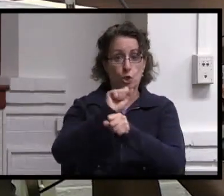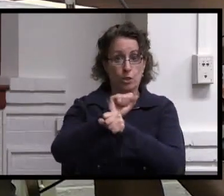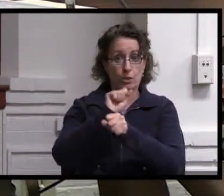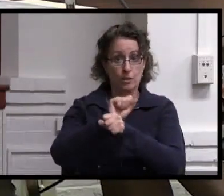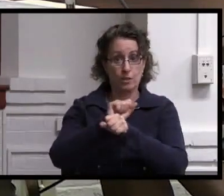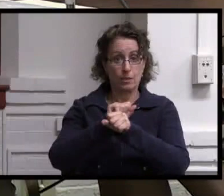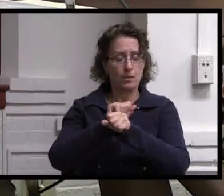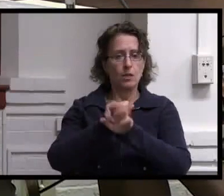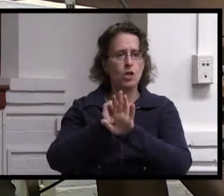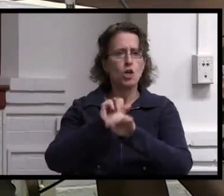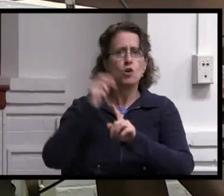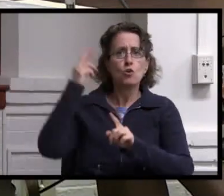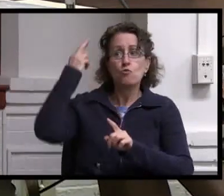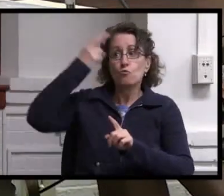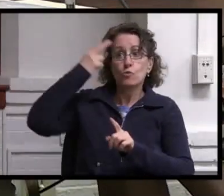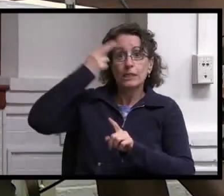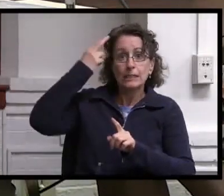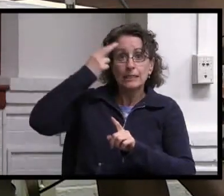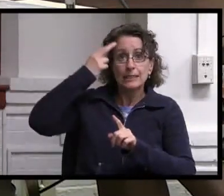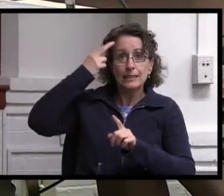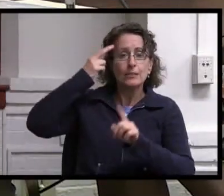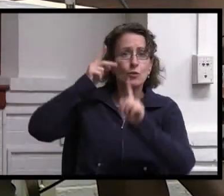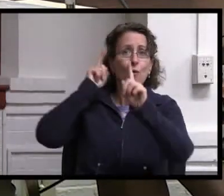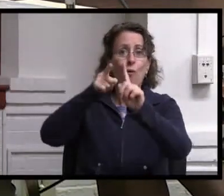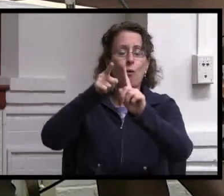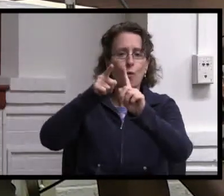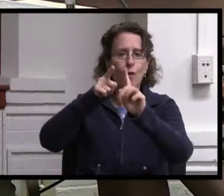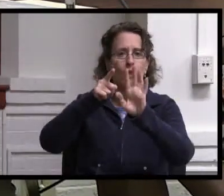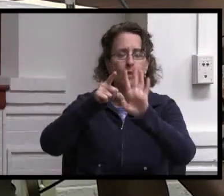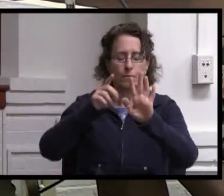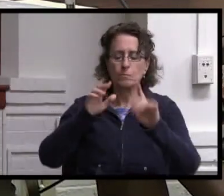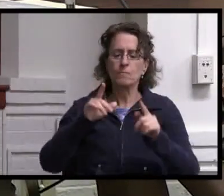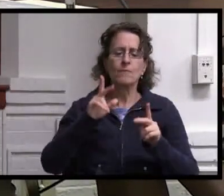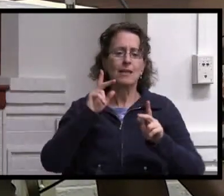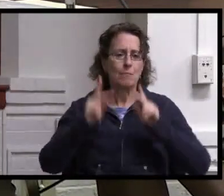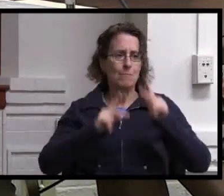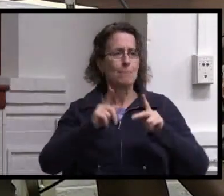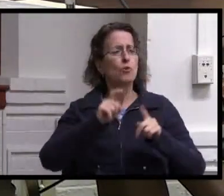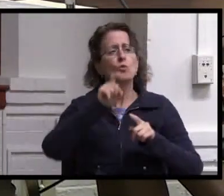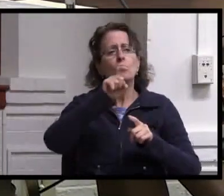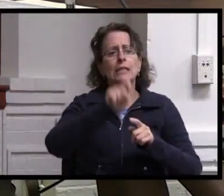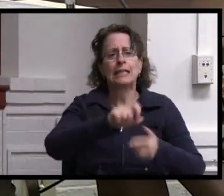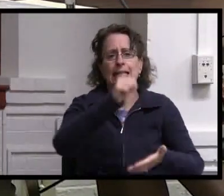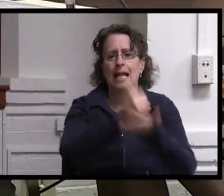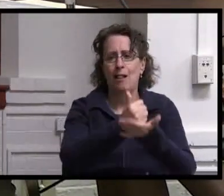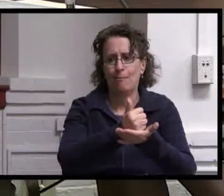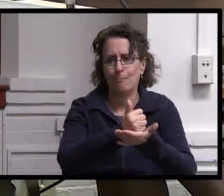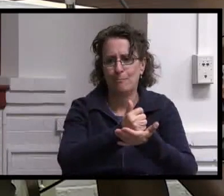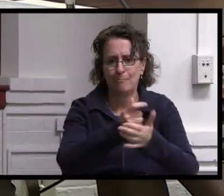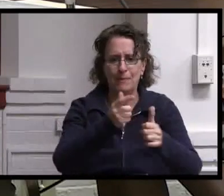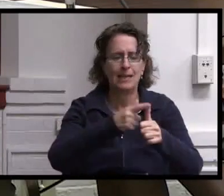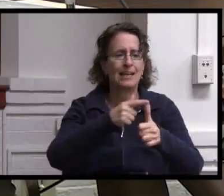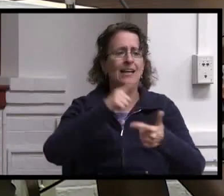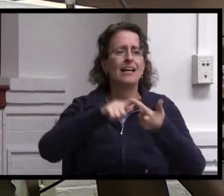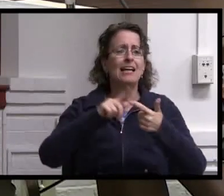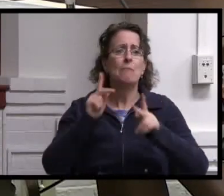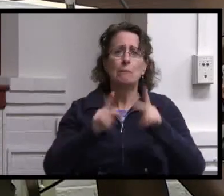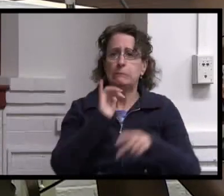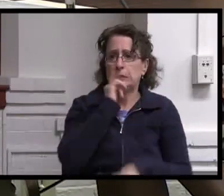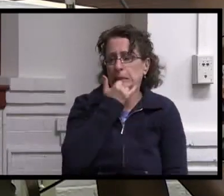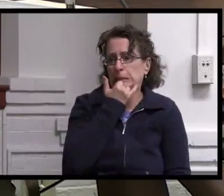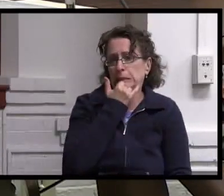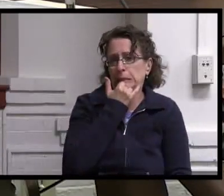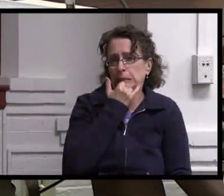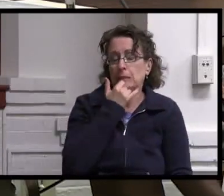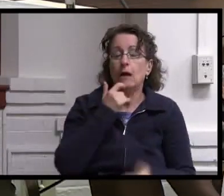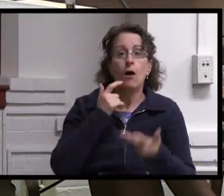clearly states, you know the difference between those in need, those that make a mistake, and those who choose to victimize others. And that's